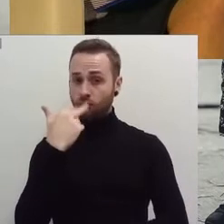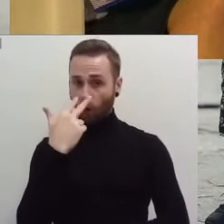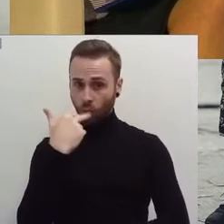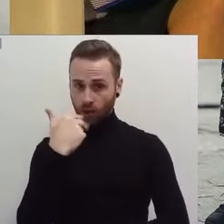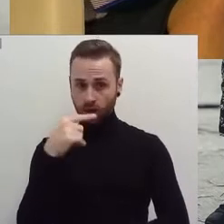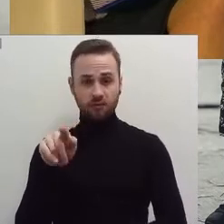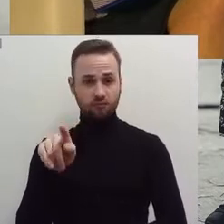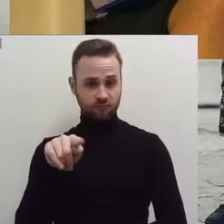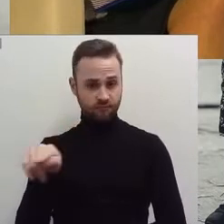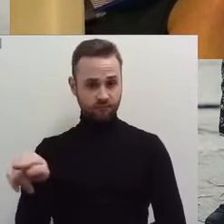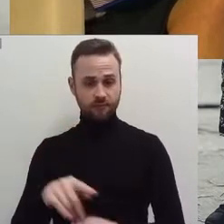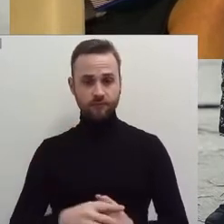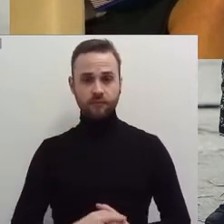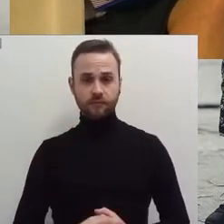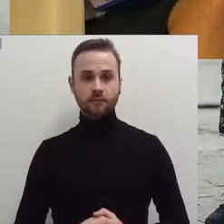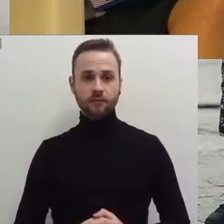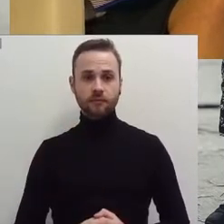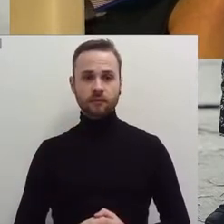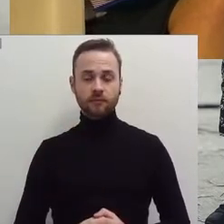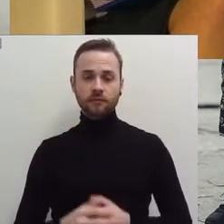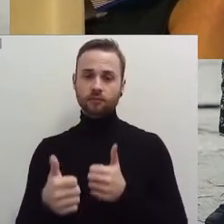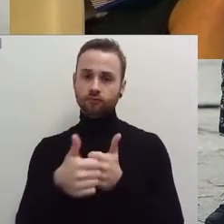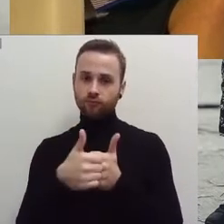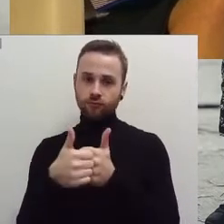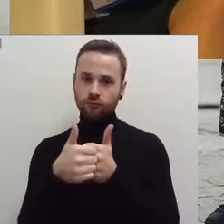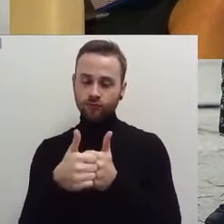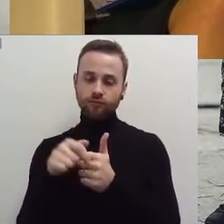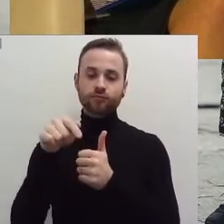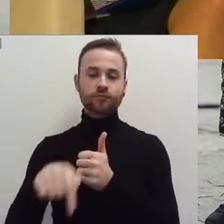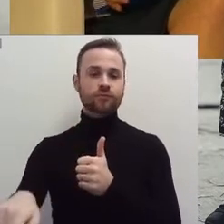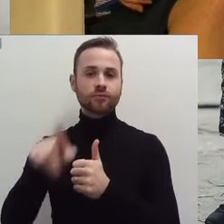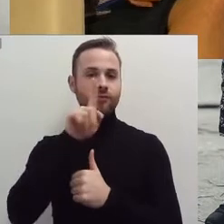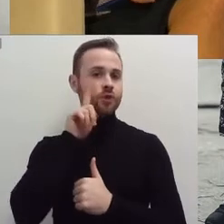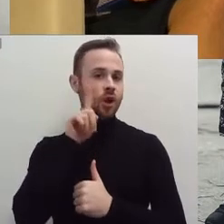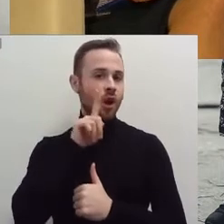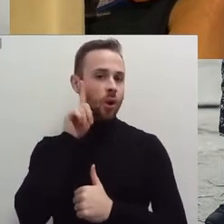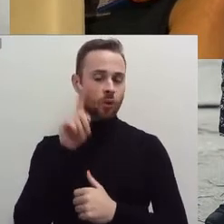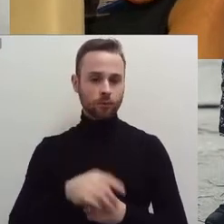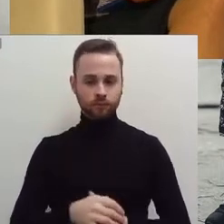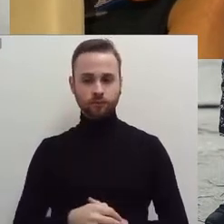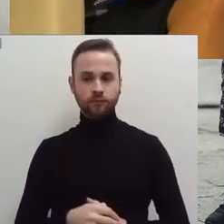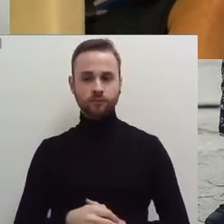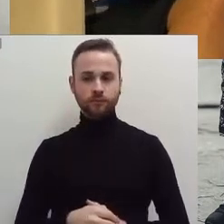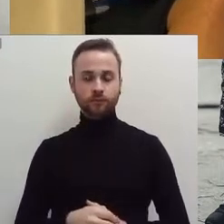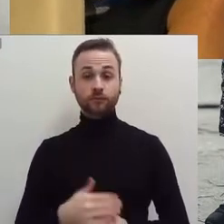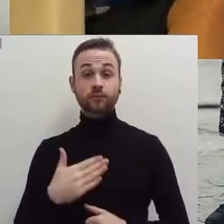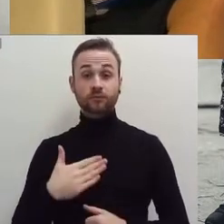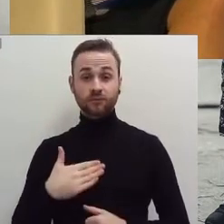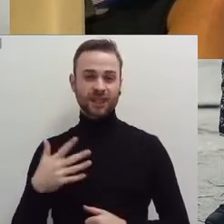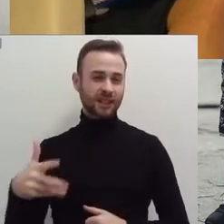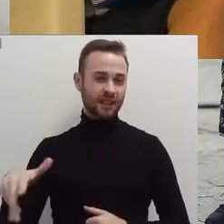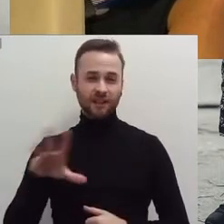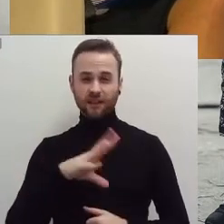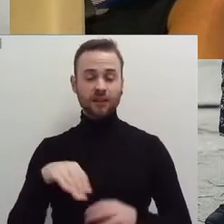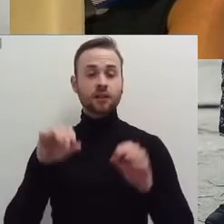But we all can be the buddy for somebody in this time. So me and my colleagues, you see how we all are here,